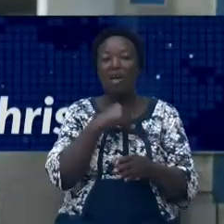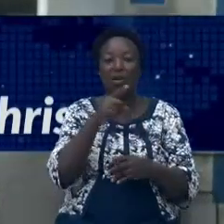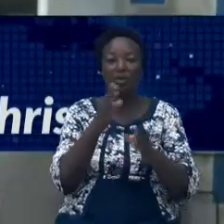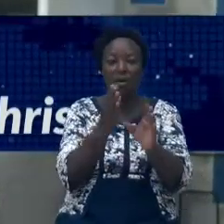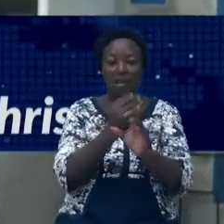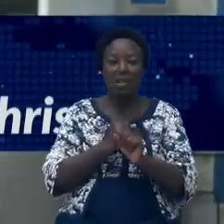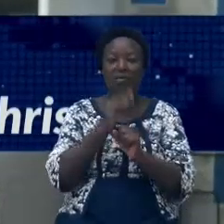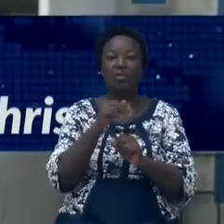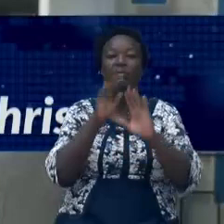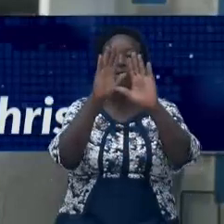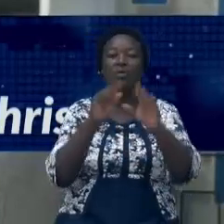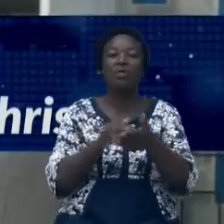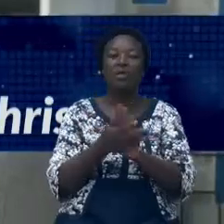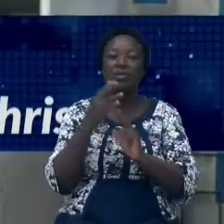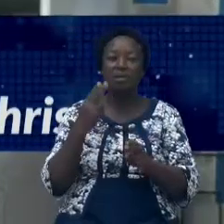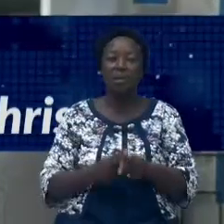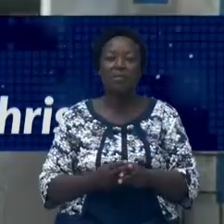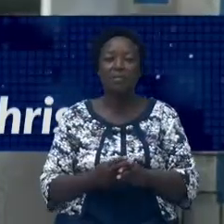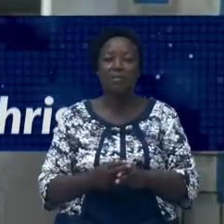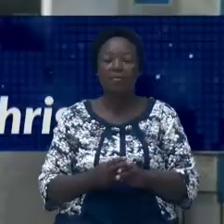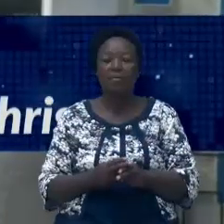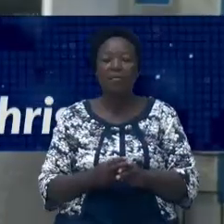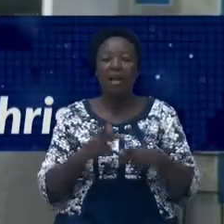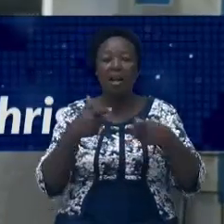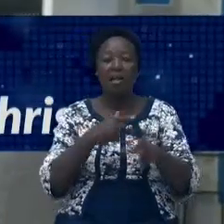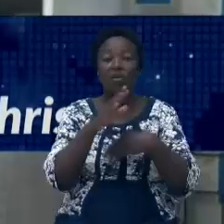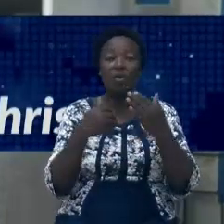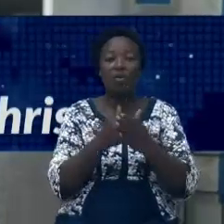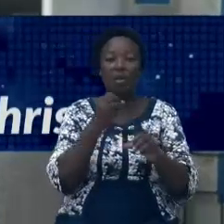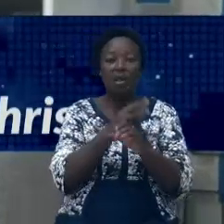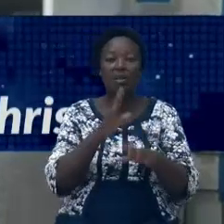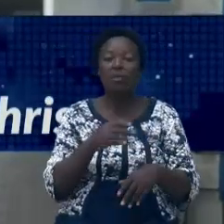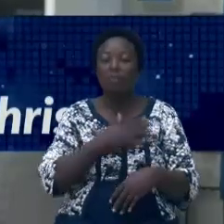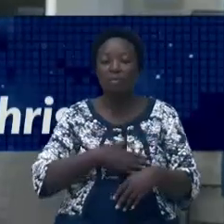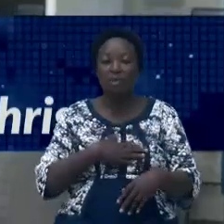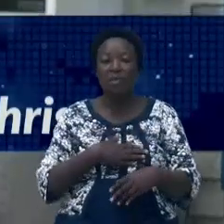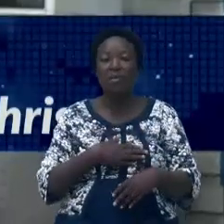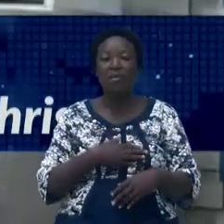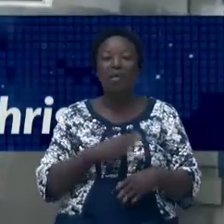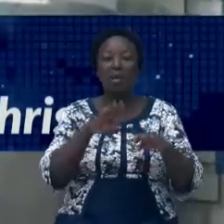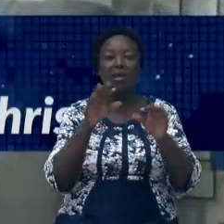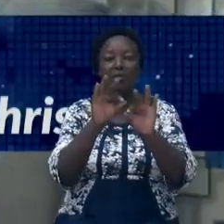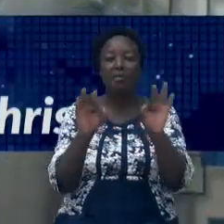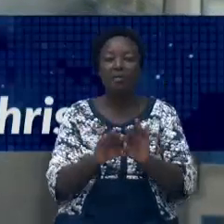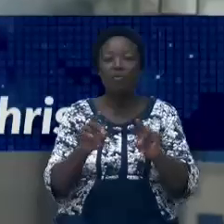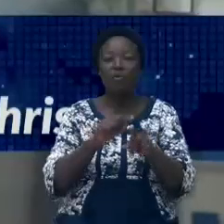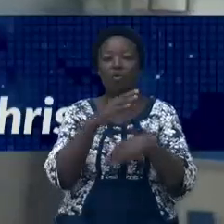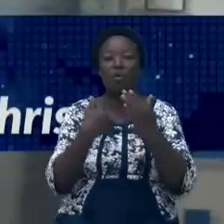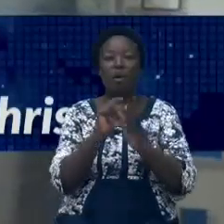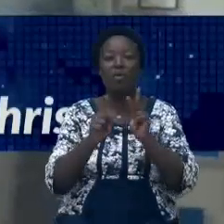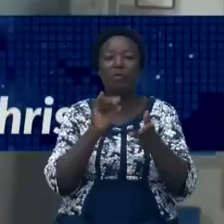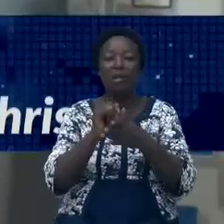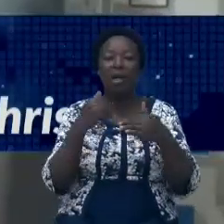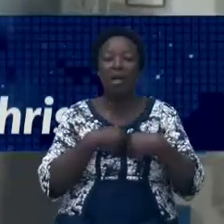ministration, prayers, and you will receive your miracles in Jesus' name. Let all the counselors please quickly give slips